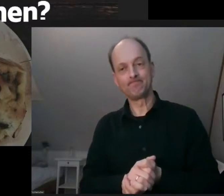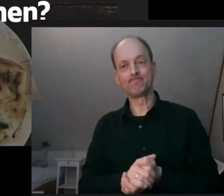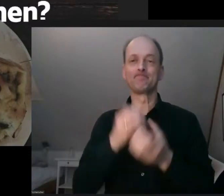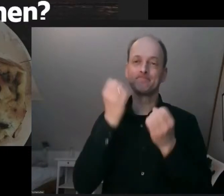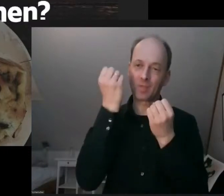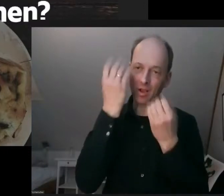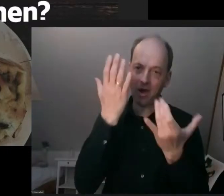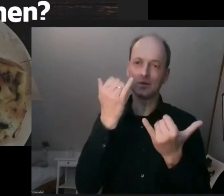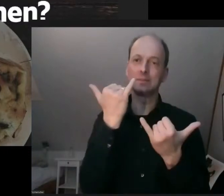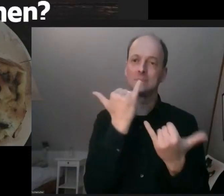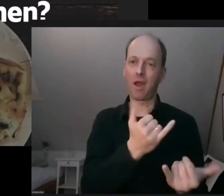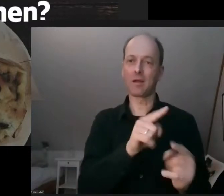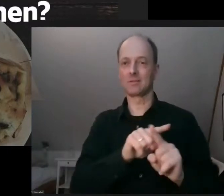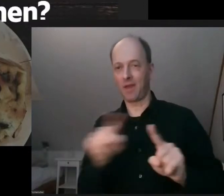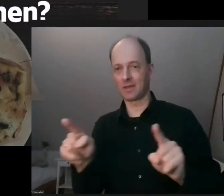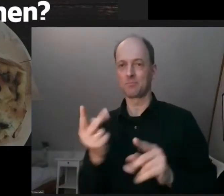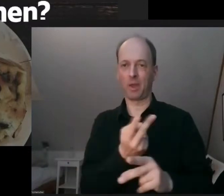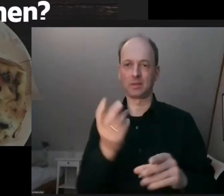to act.